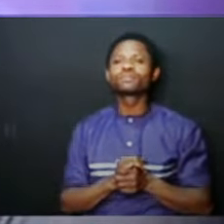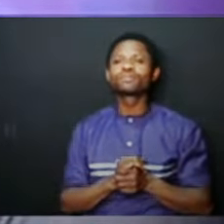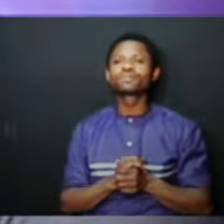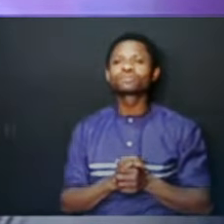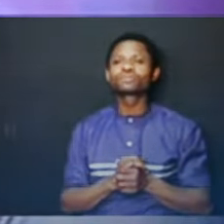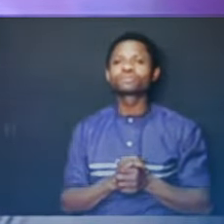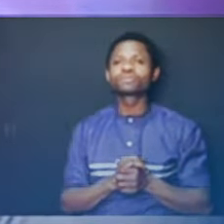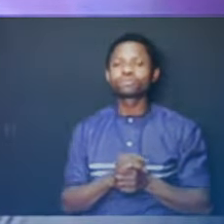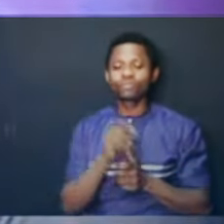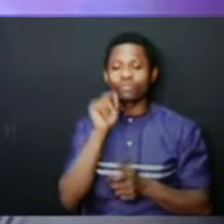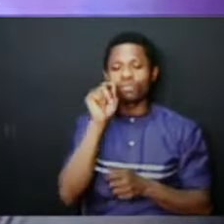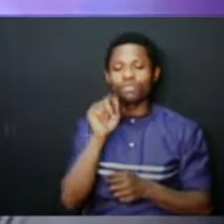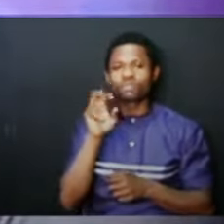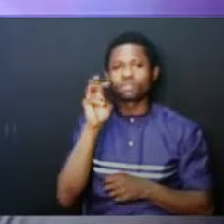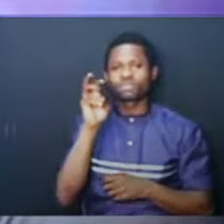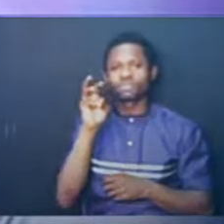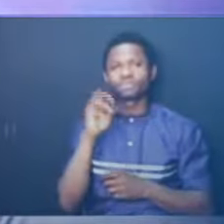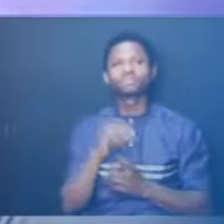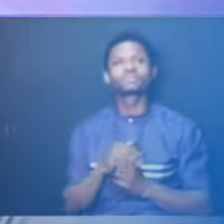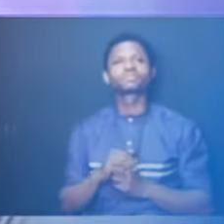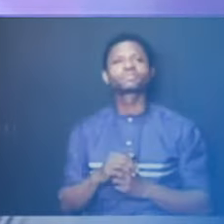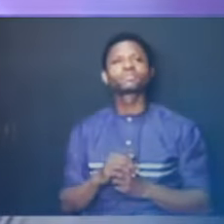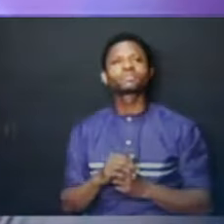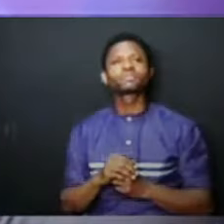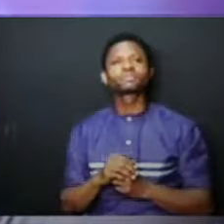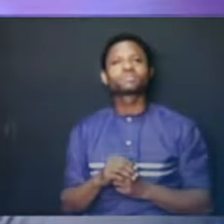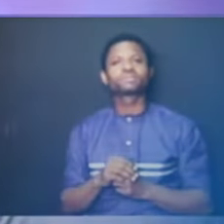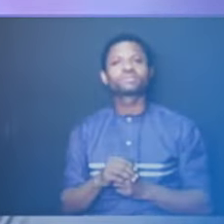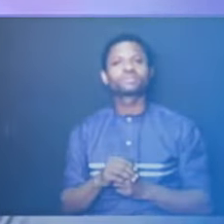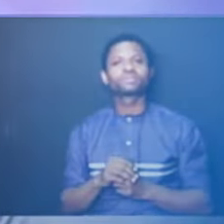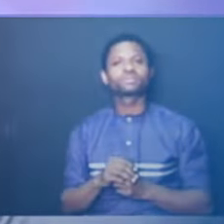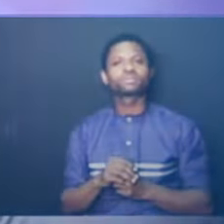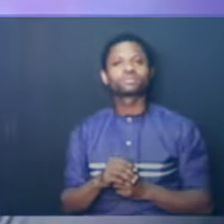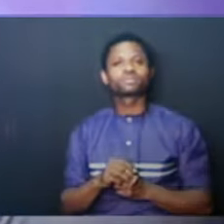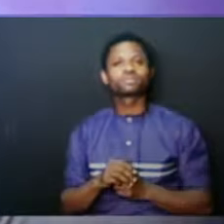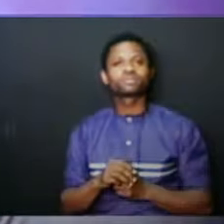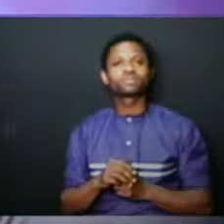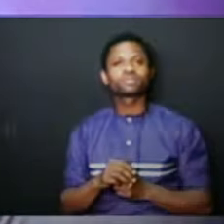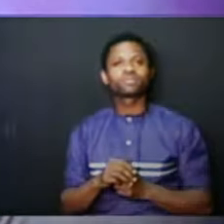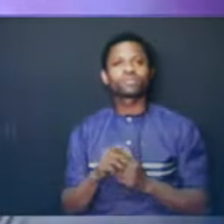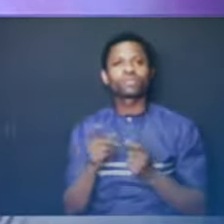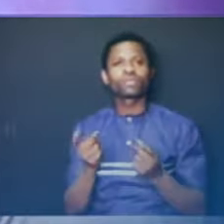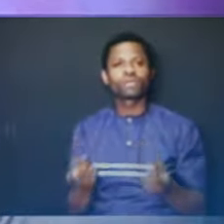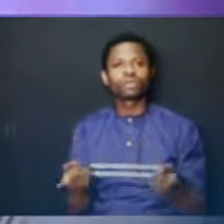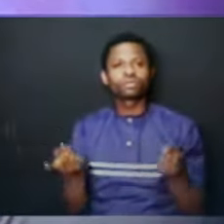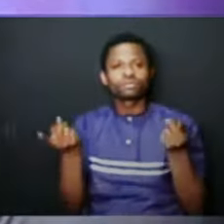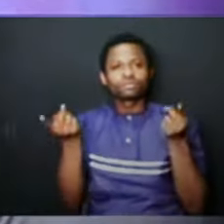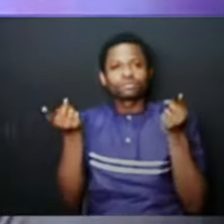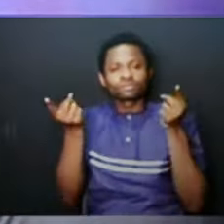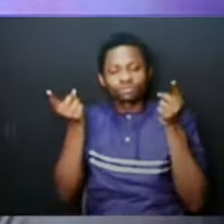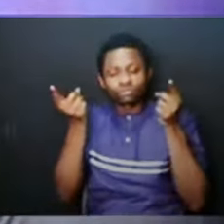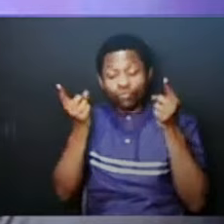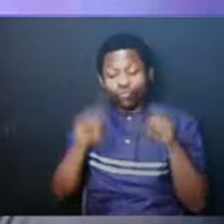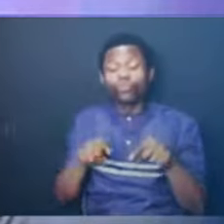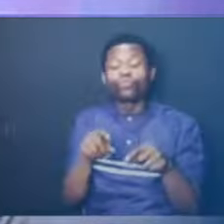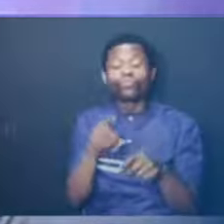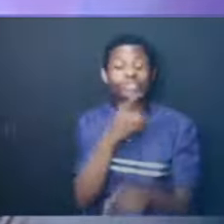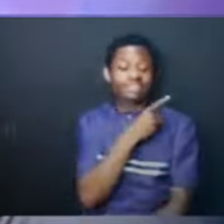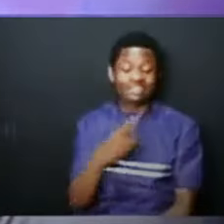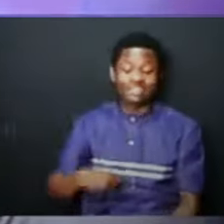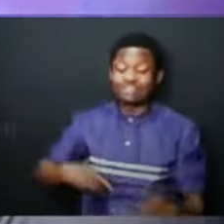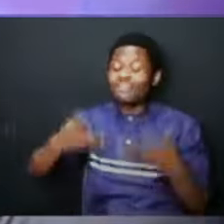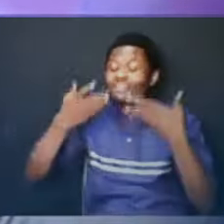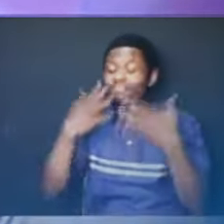okay, so verse 16. See, that this is how the scripture reads. When David finished saying